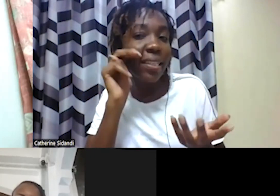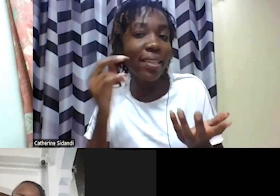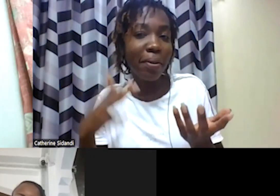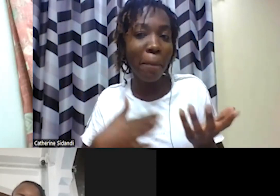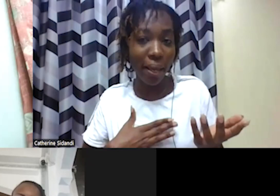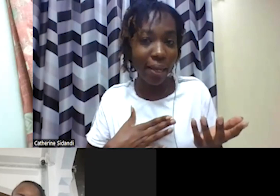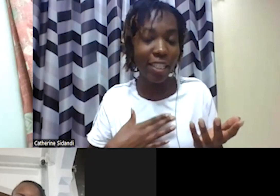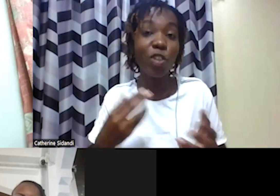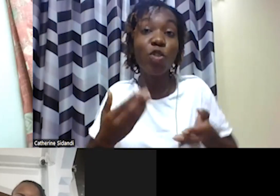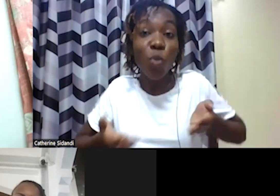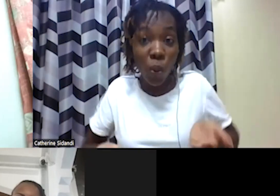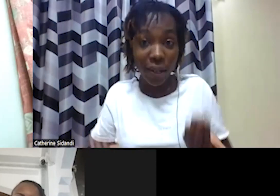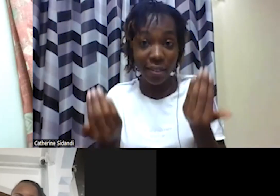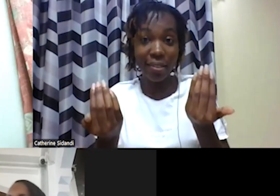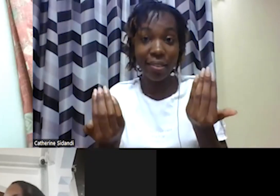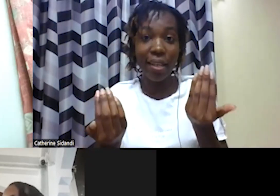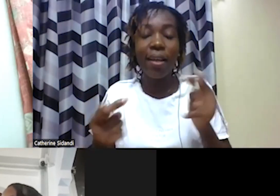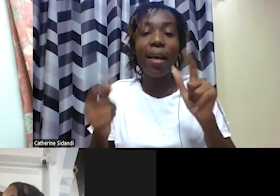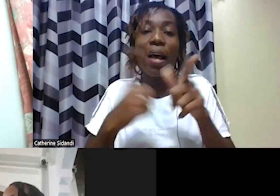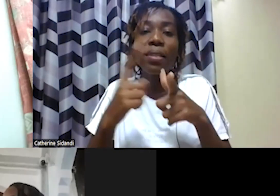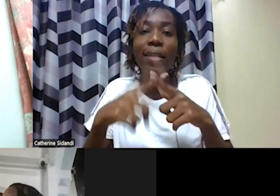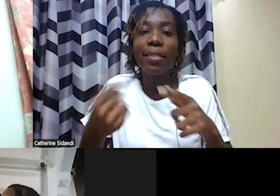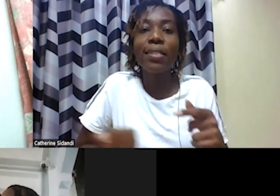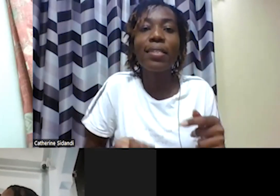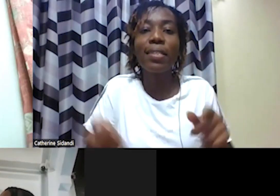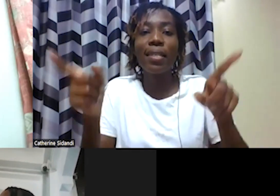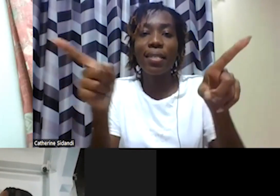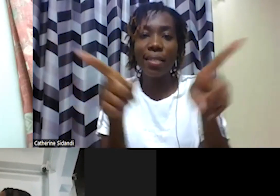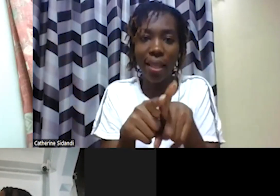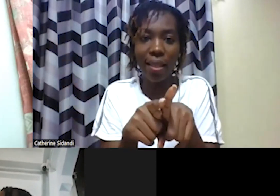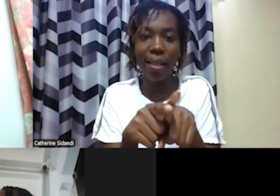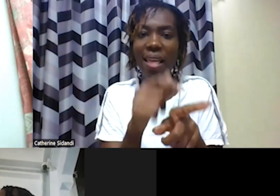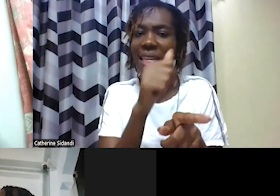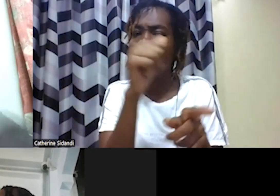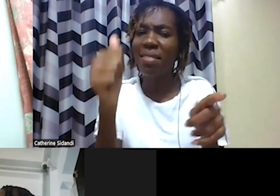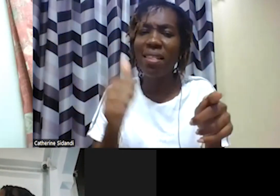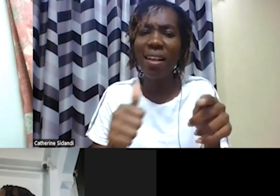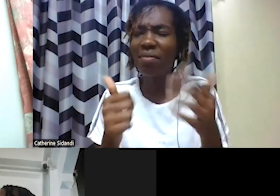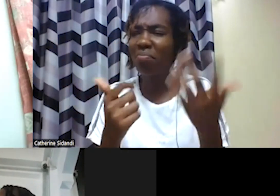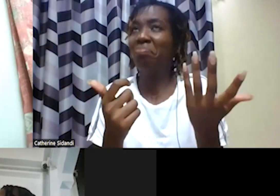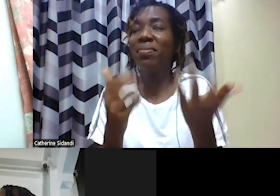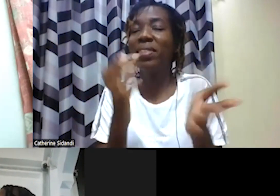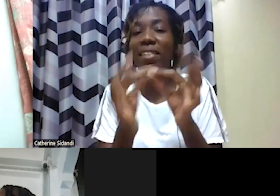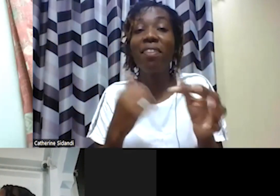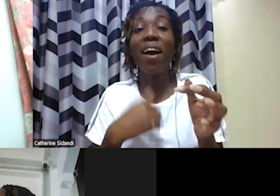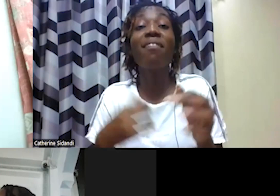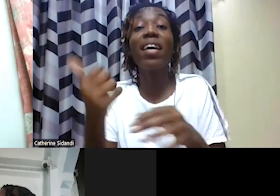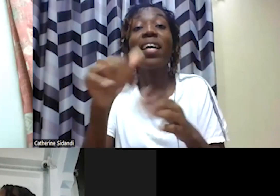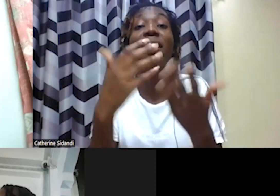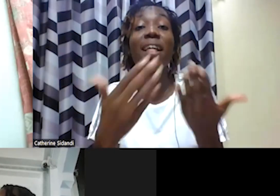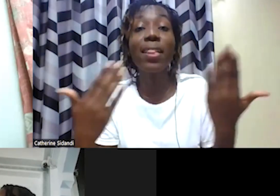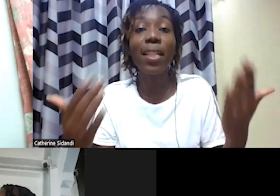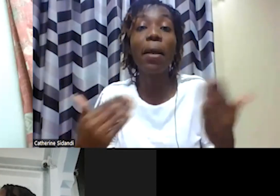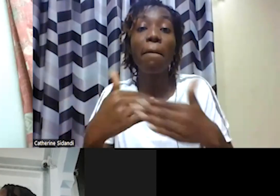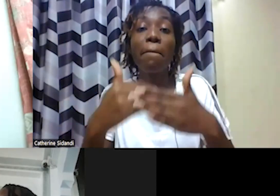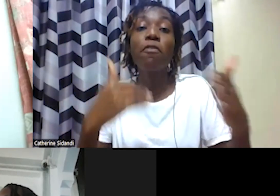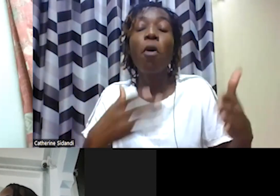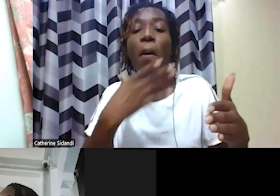twins. And the sister never eats anything before her